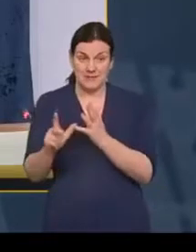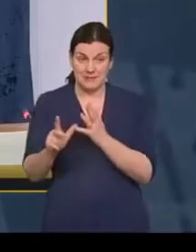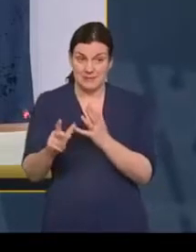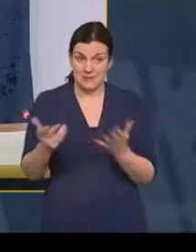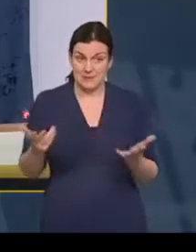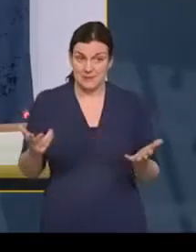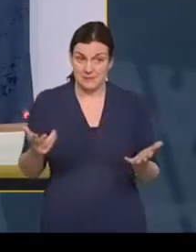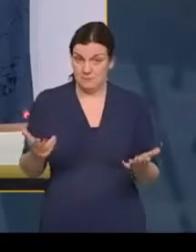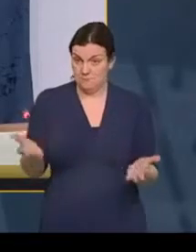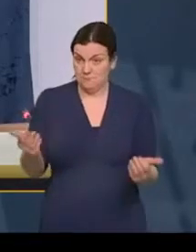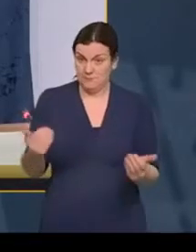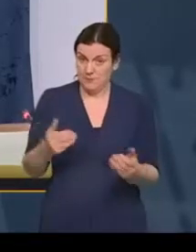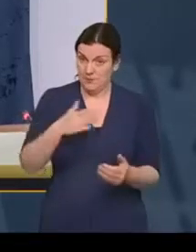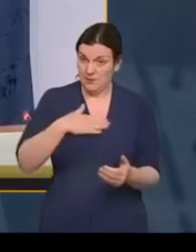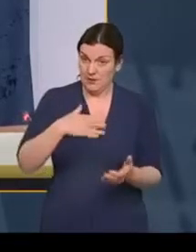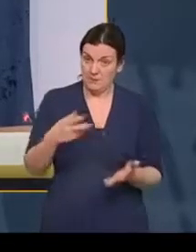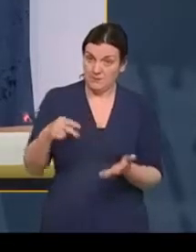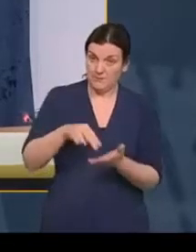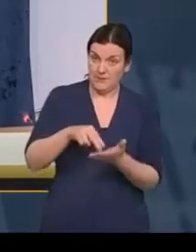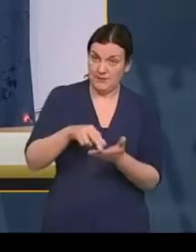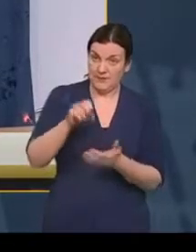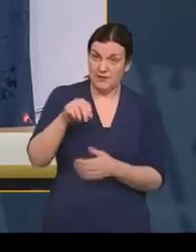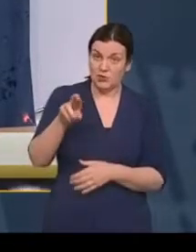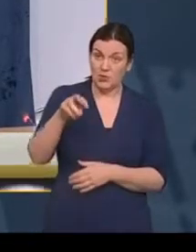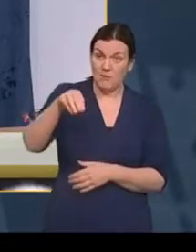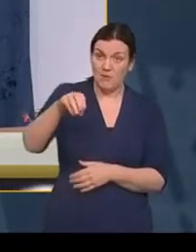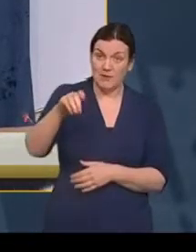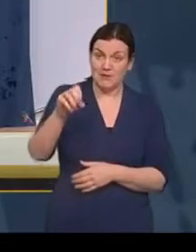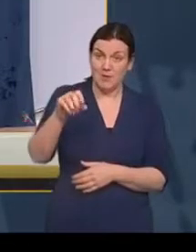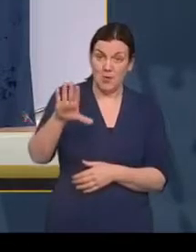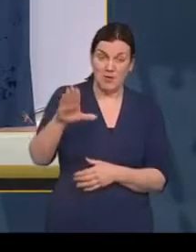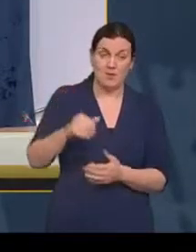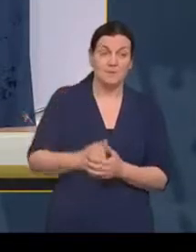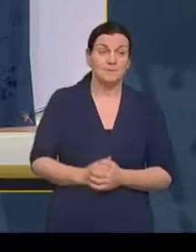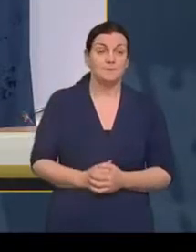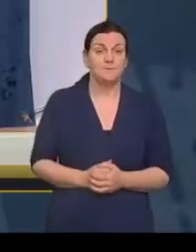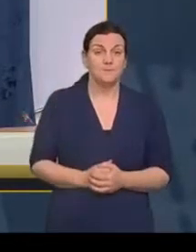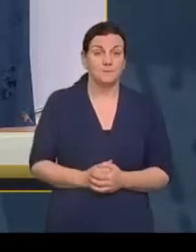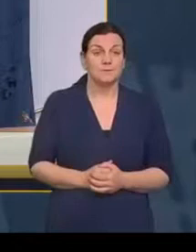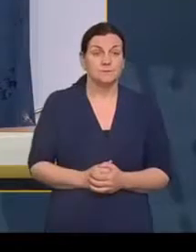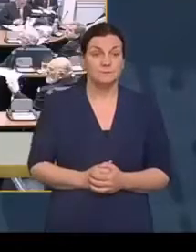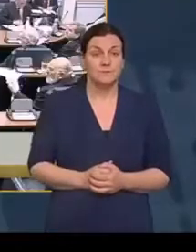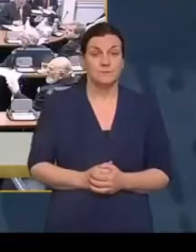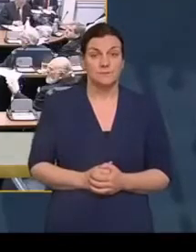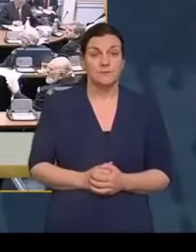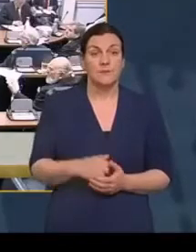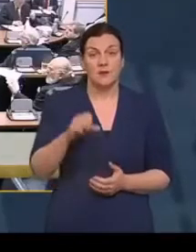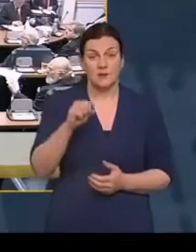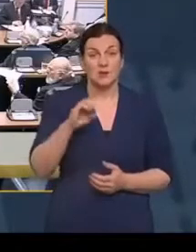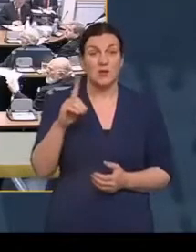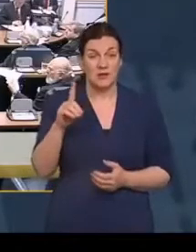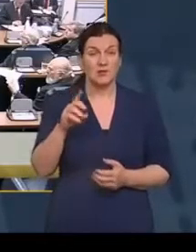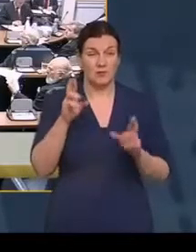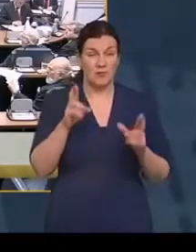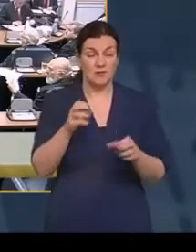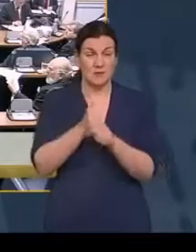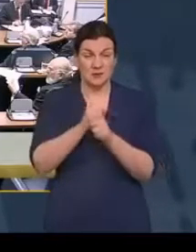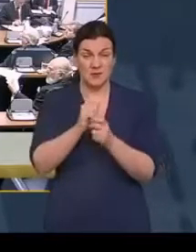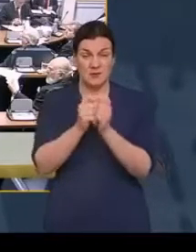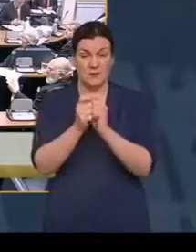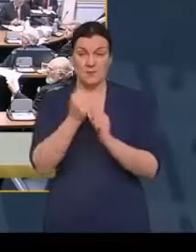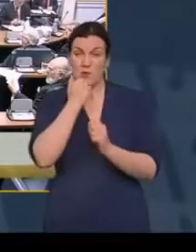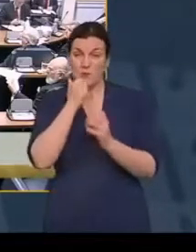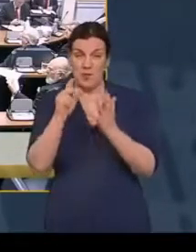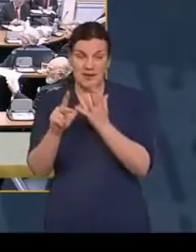or Amendment 8, Senator McDowell, you wish to... The Seanad got it right in respect of Amendment number 8.